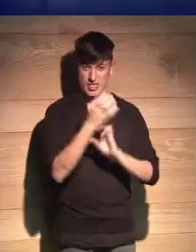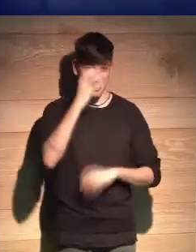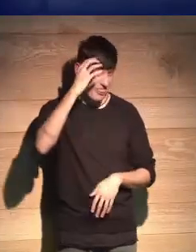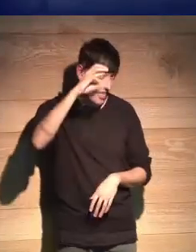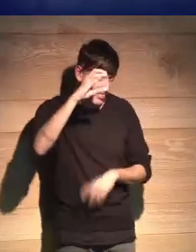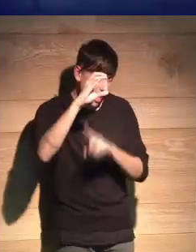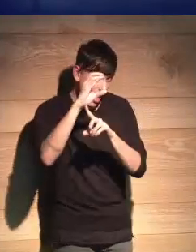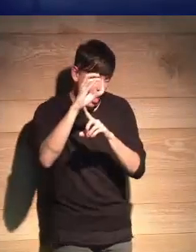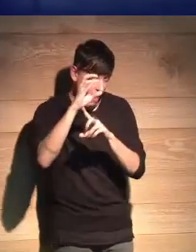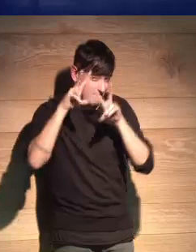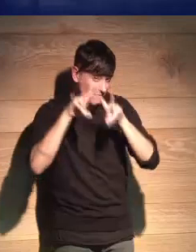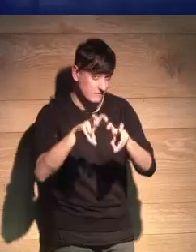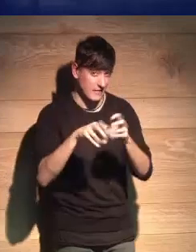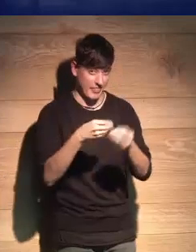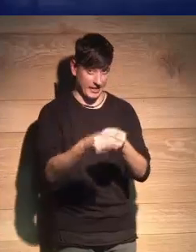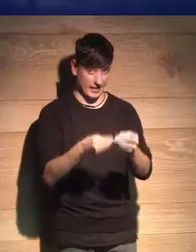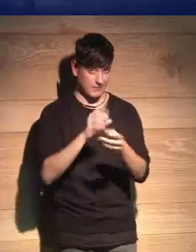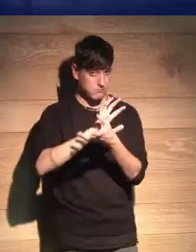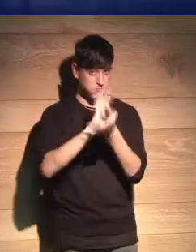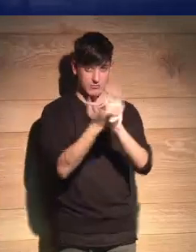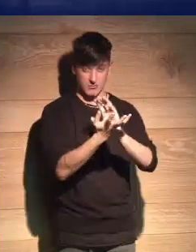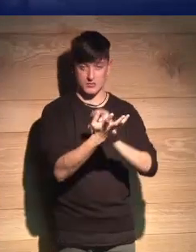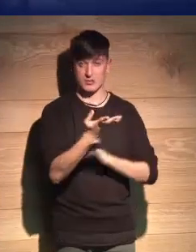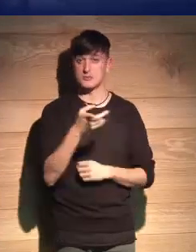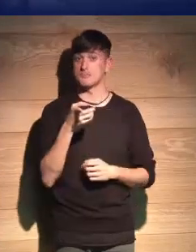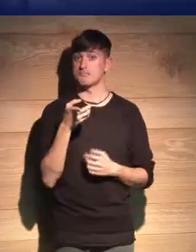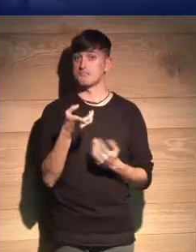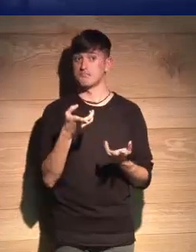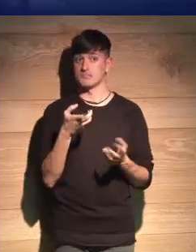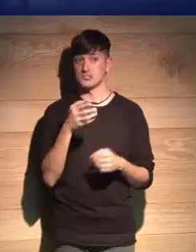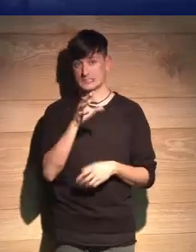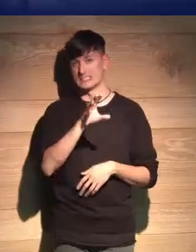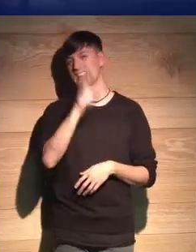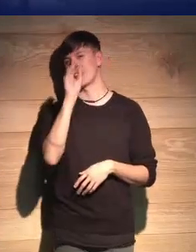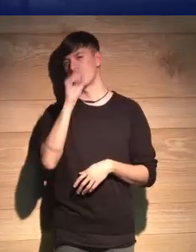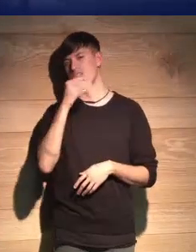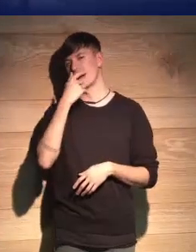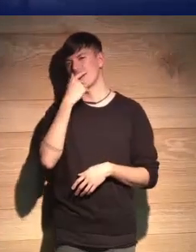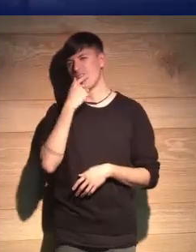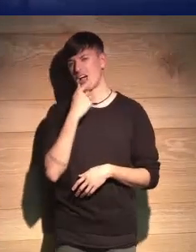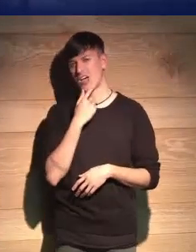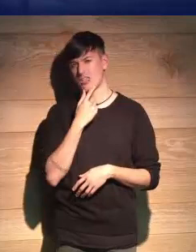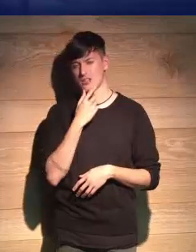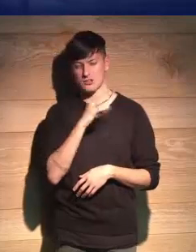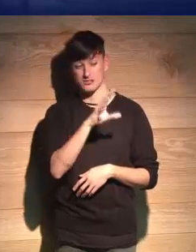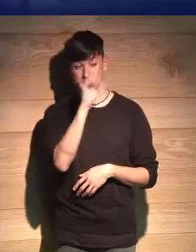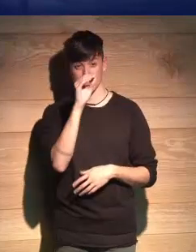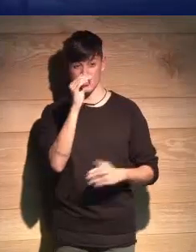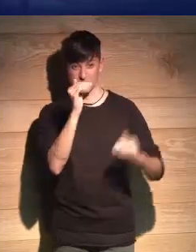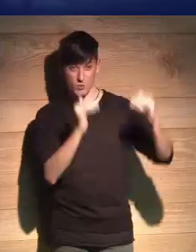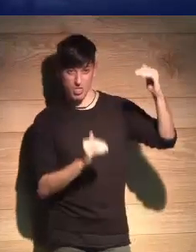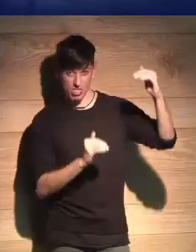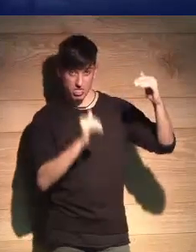of making science. Well, in this sense, we understand very easily